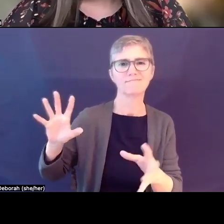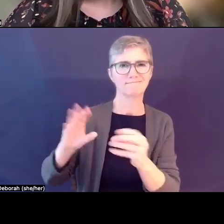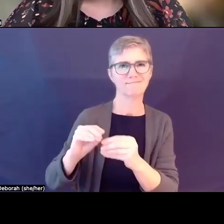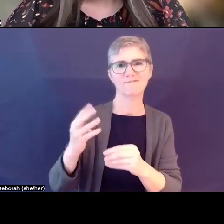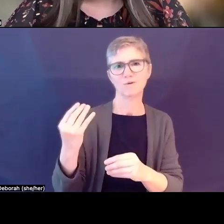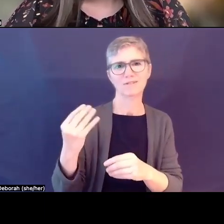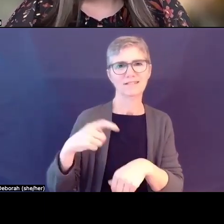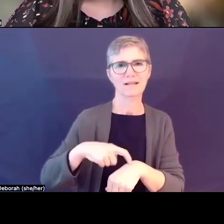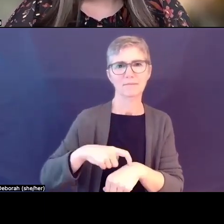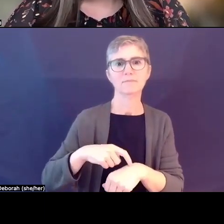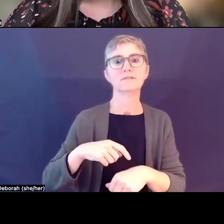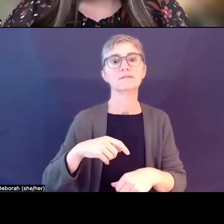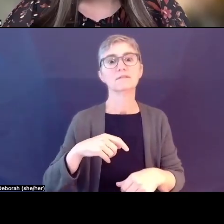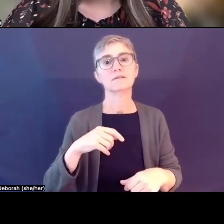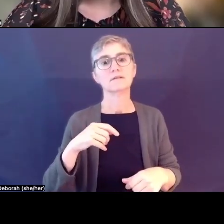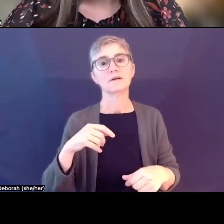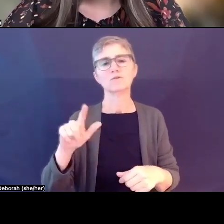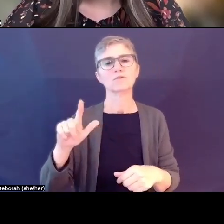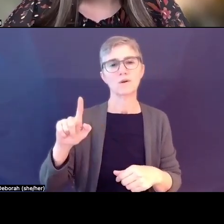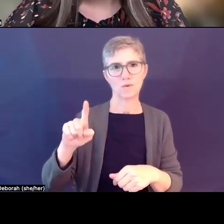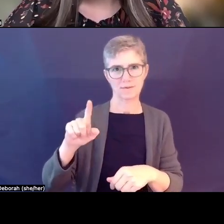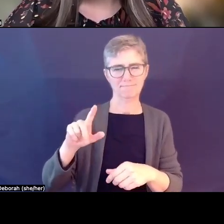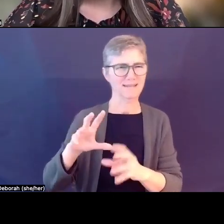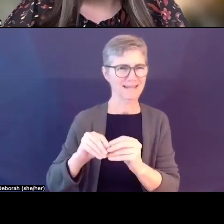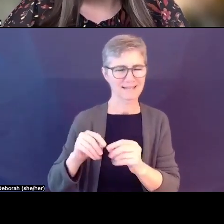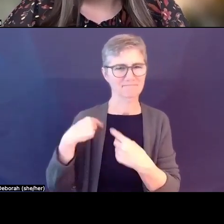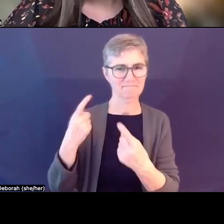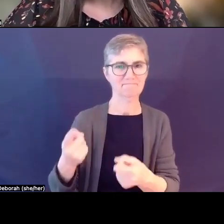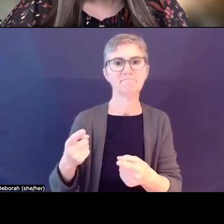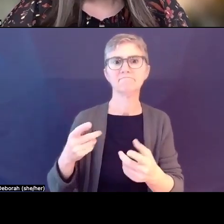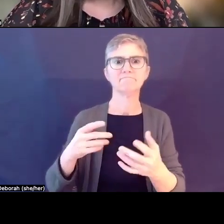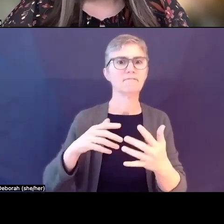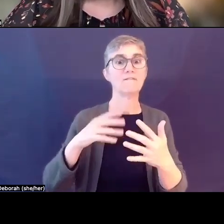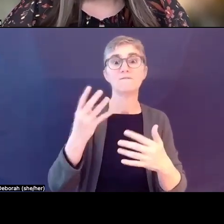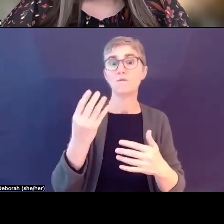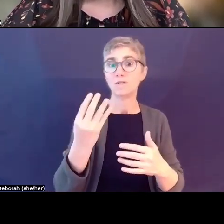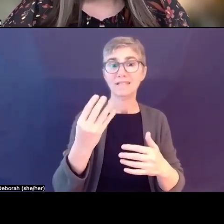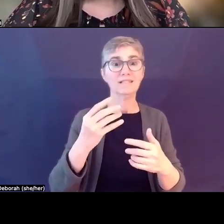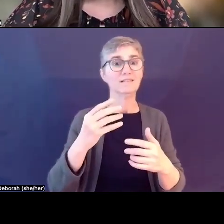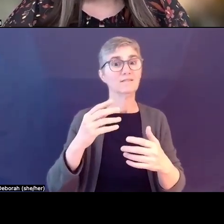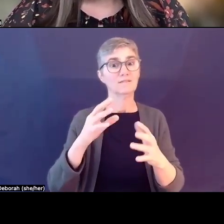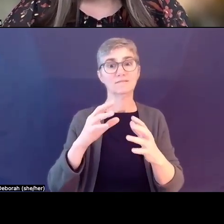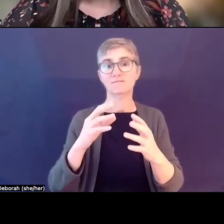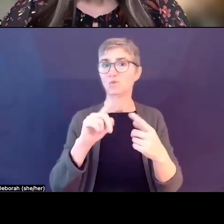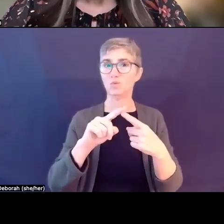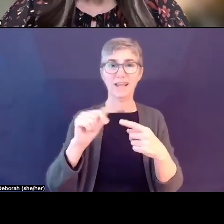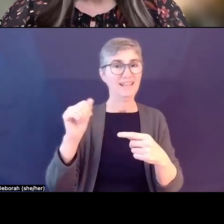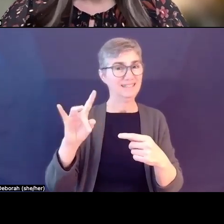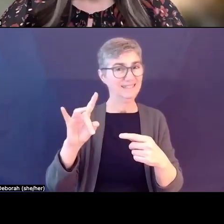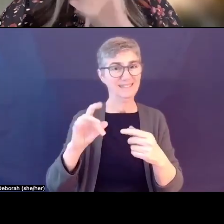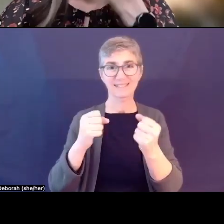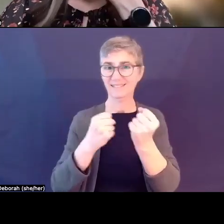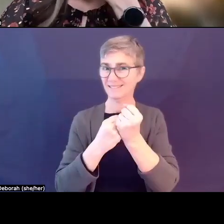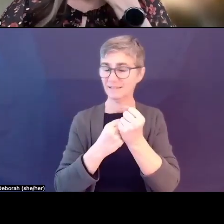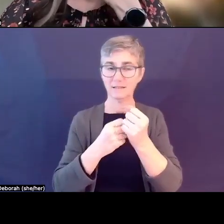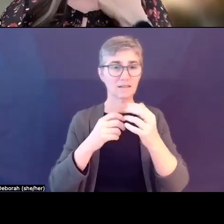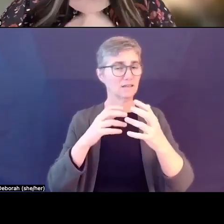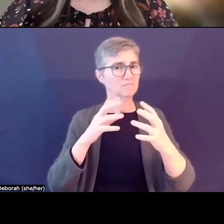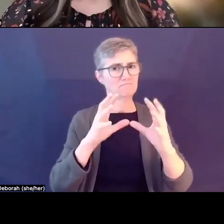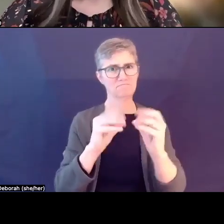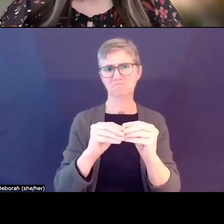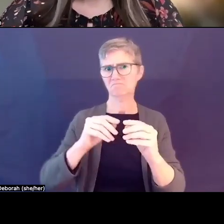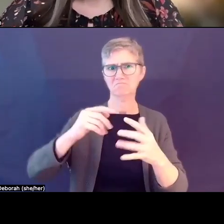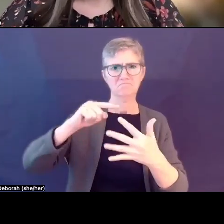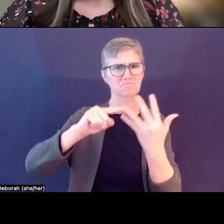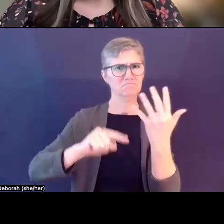centers across the state have attended meetings on a variety of topics related to service delivery. These topics have been based on